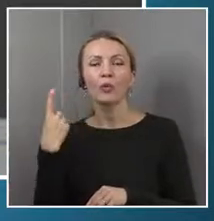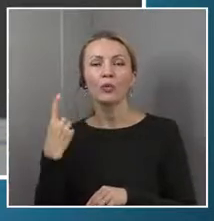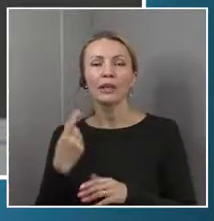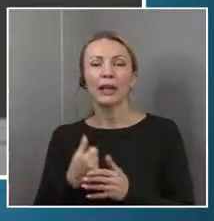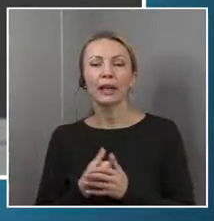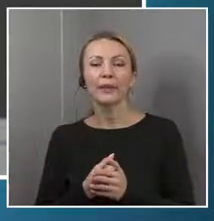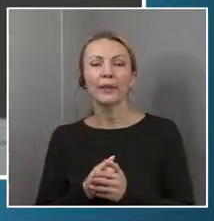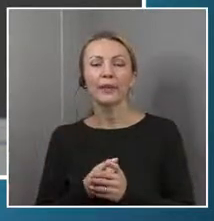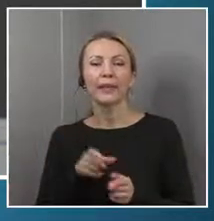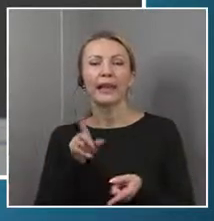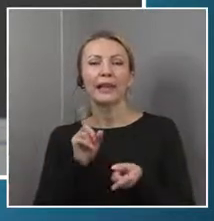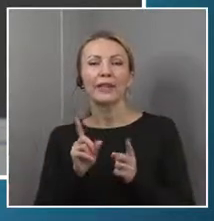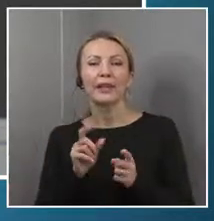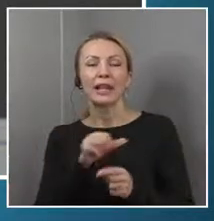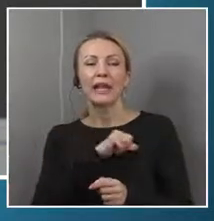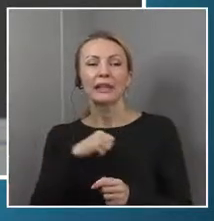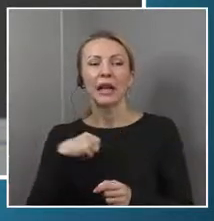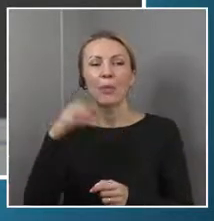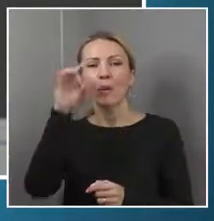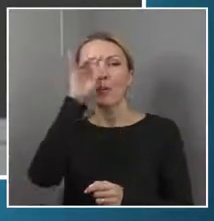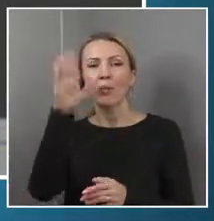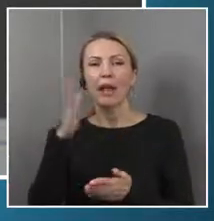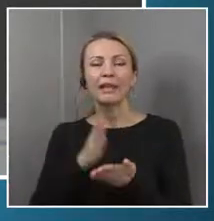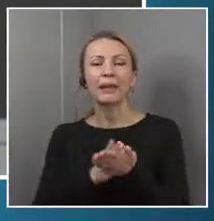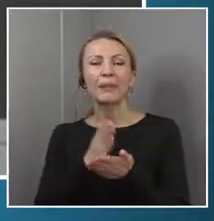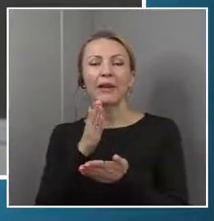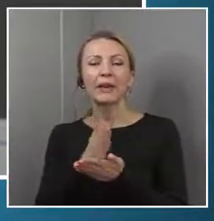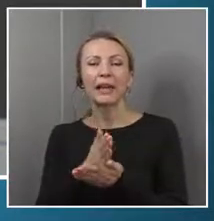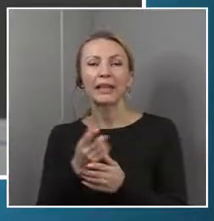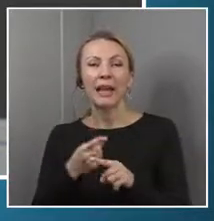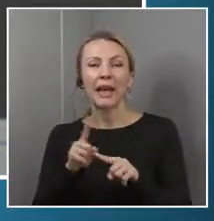As for the Russian numismatics,